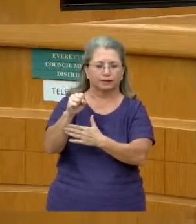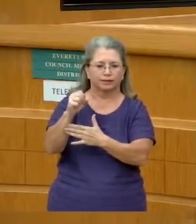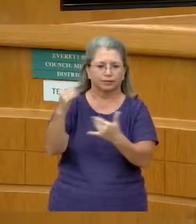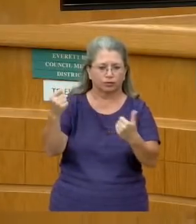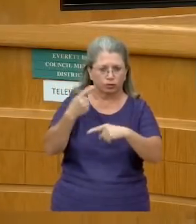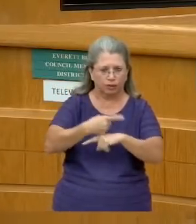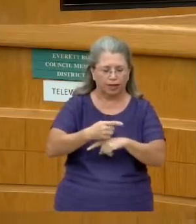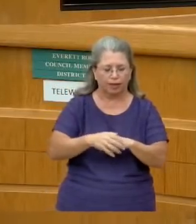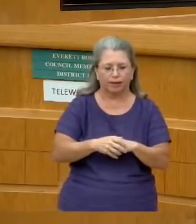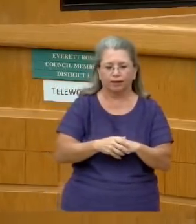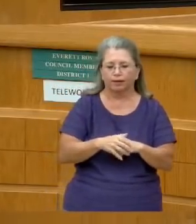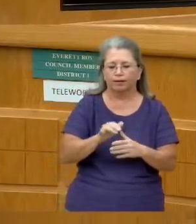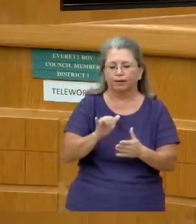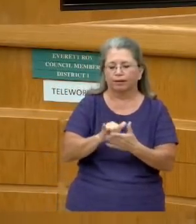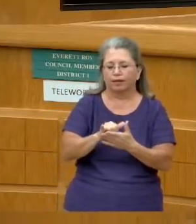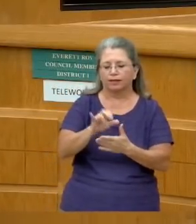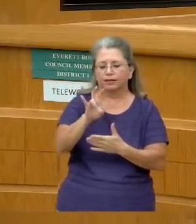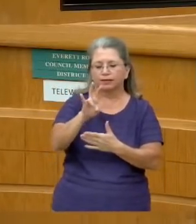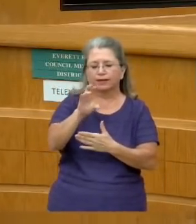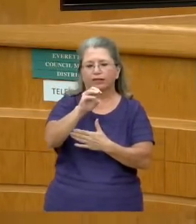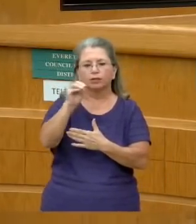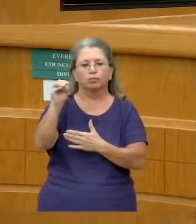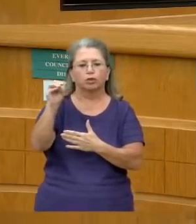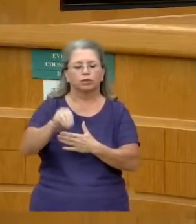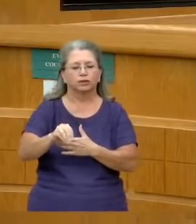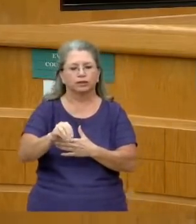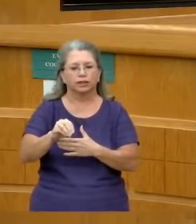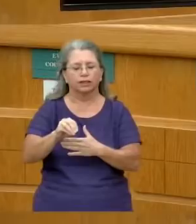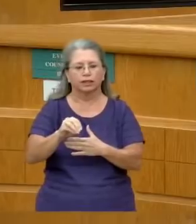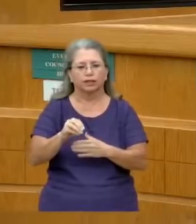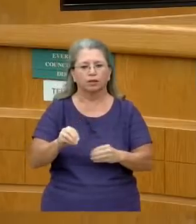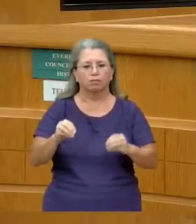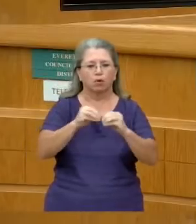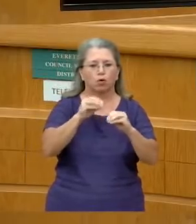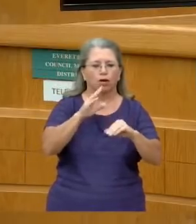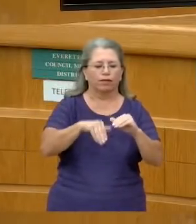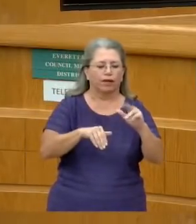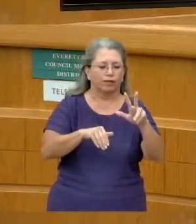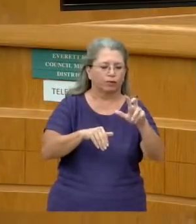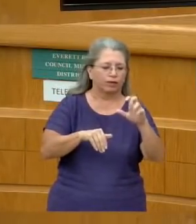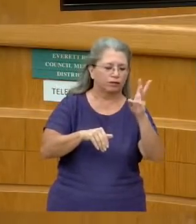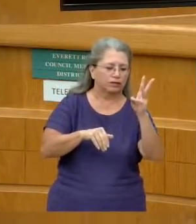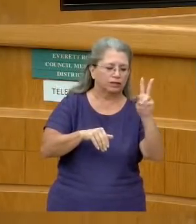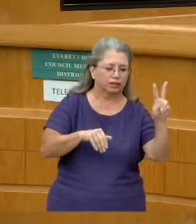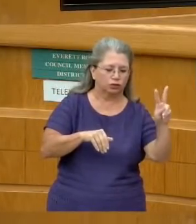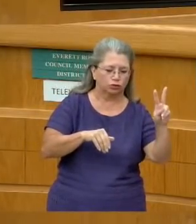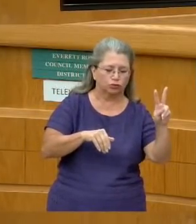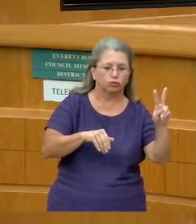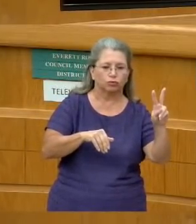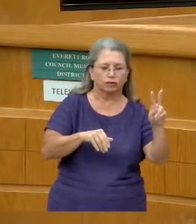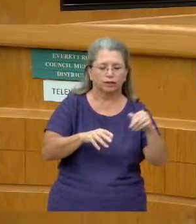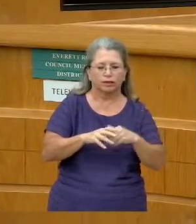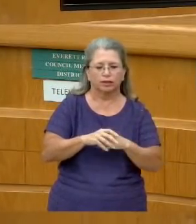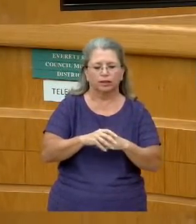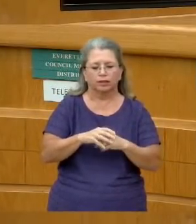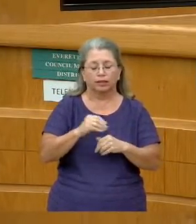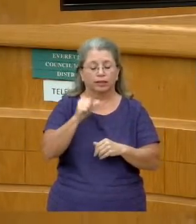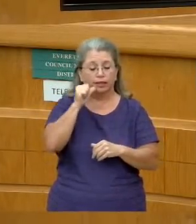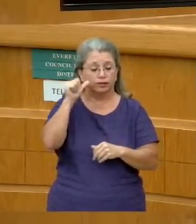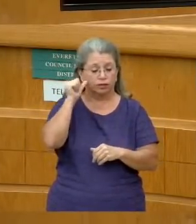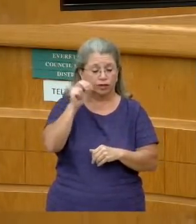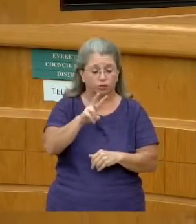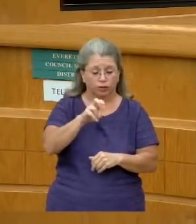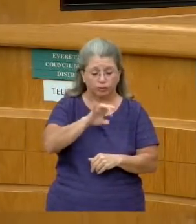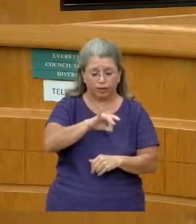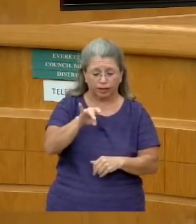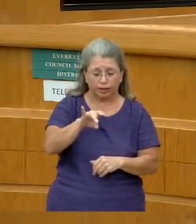And as I mentioned, that's 7% higher than the 362. It follows yesterday's 288.